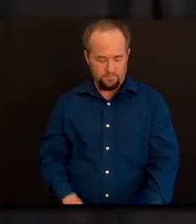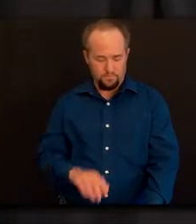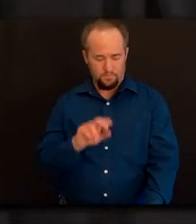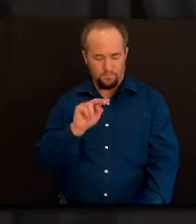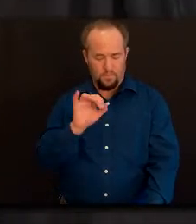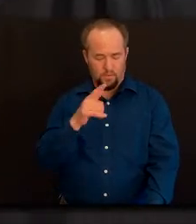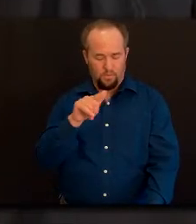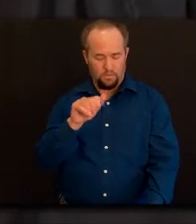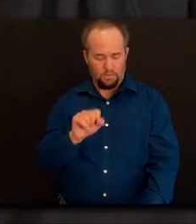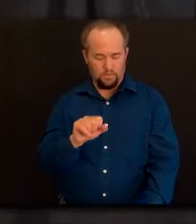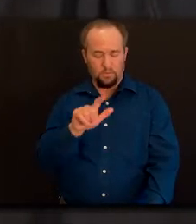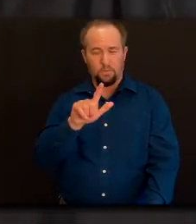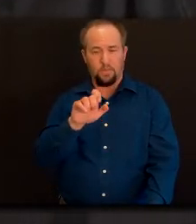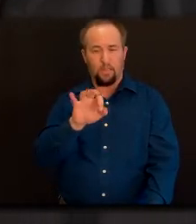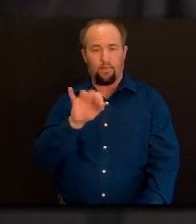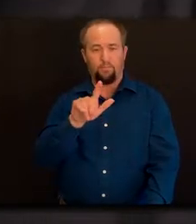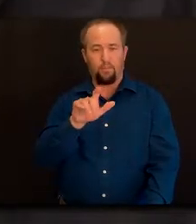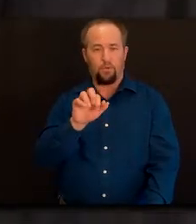Nicholas Ryan Leffler.